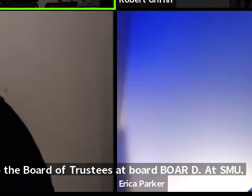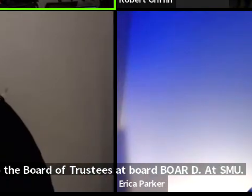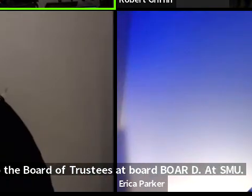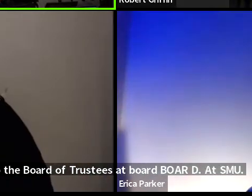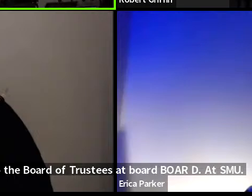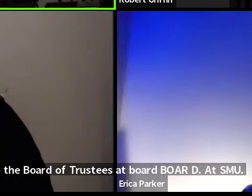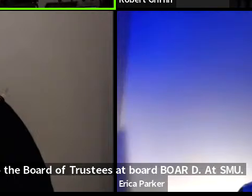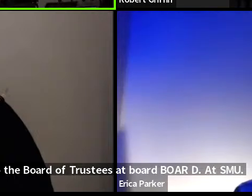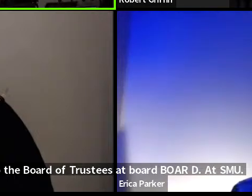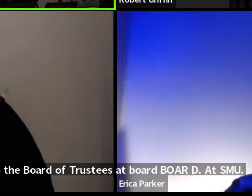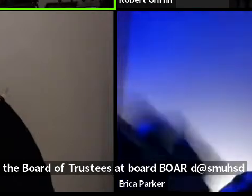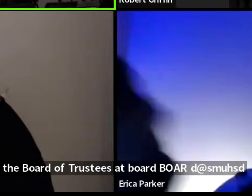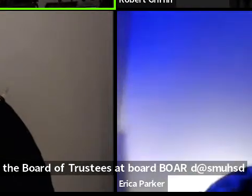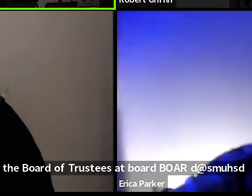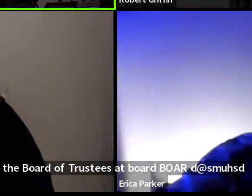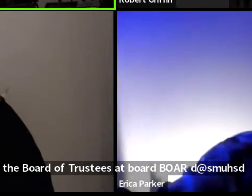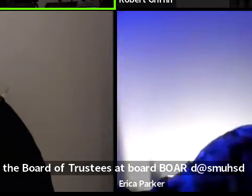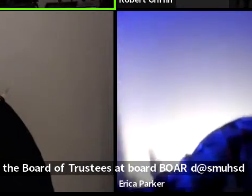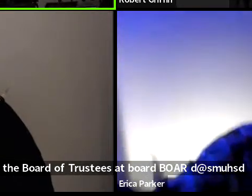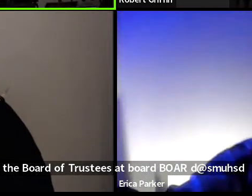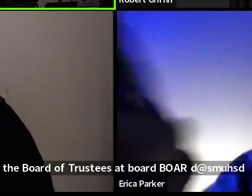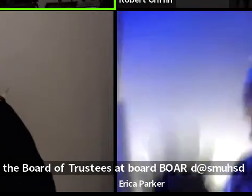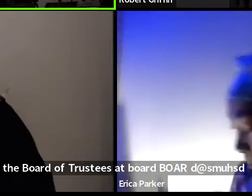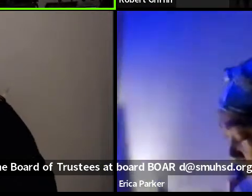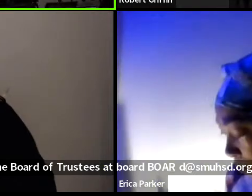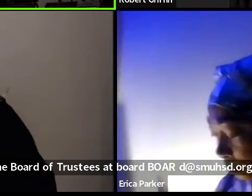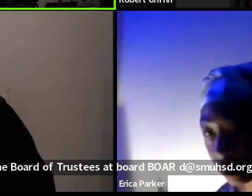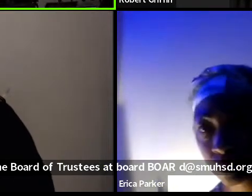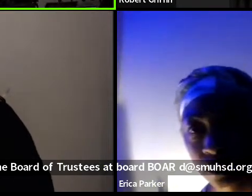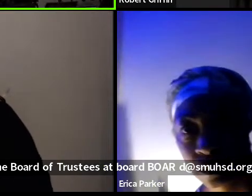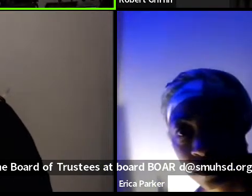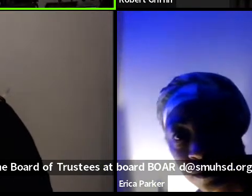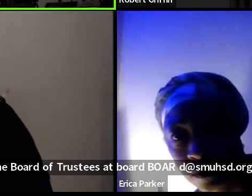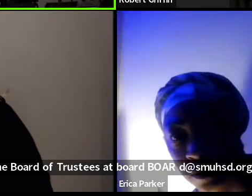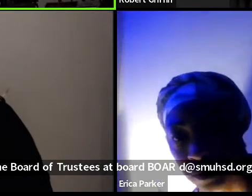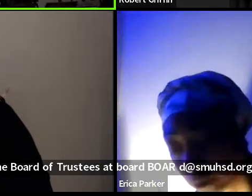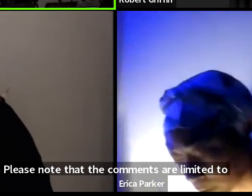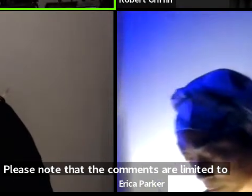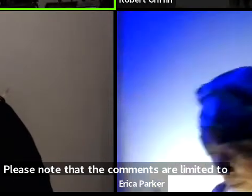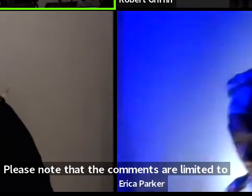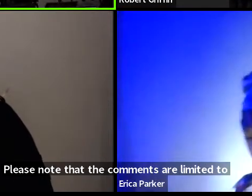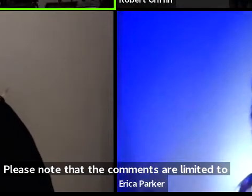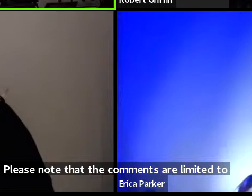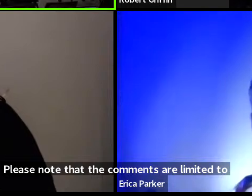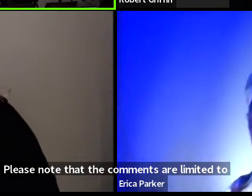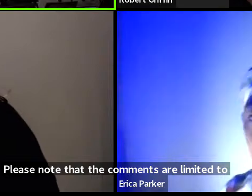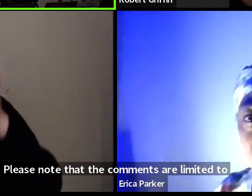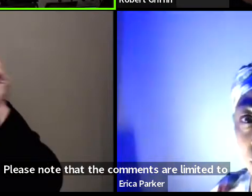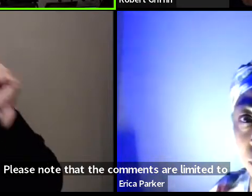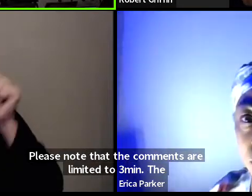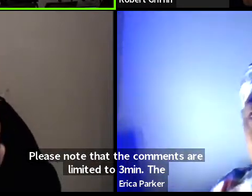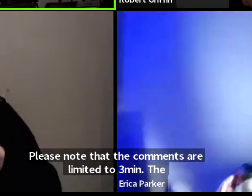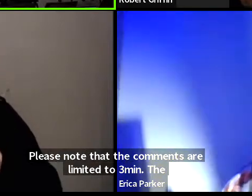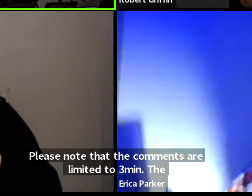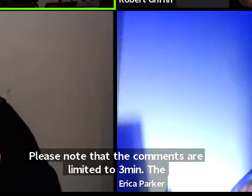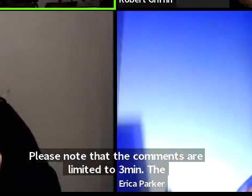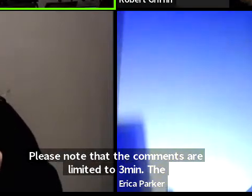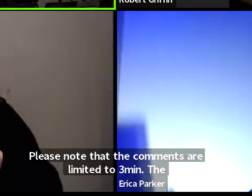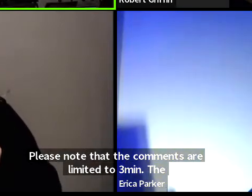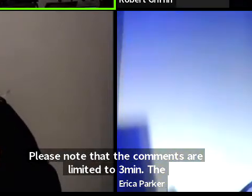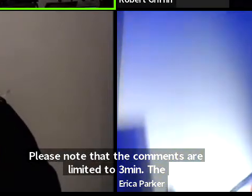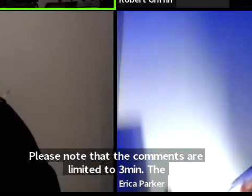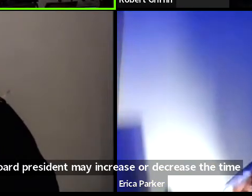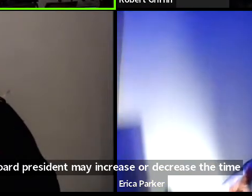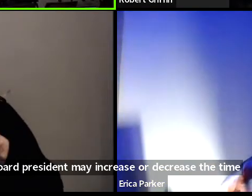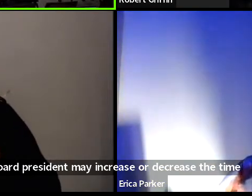SMUHSD.org. Please note that the comments are limited to 3 minutes. The board president may increase or decrease the time